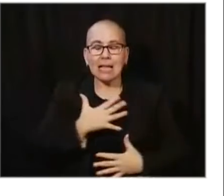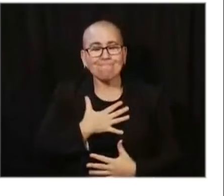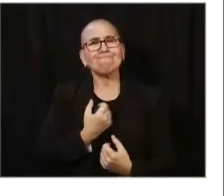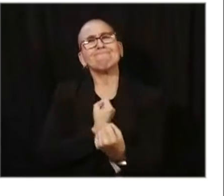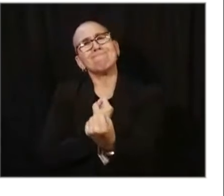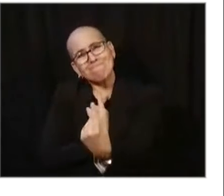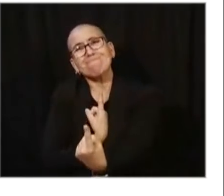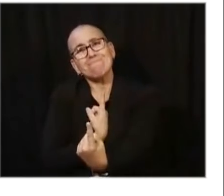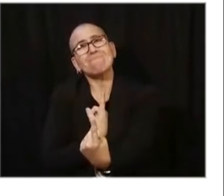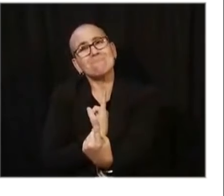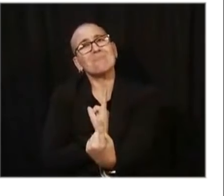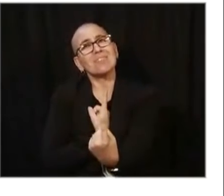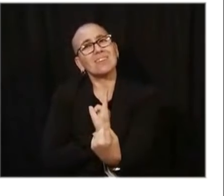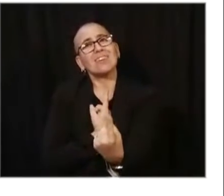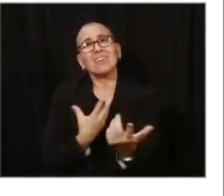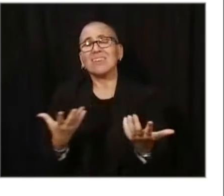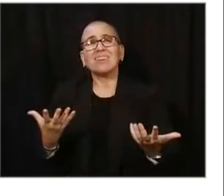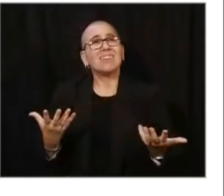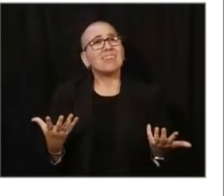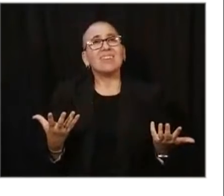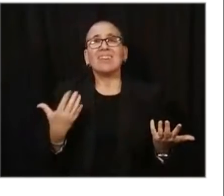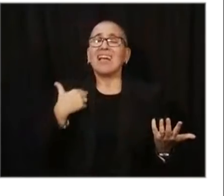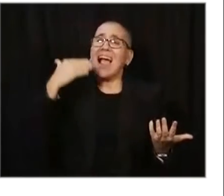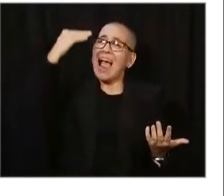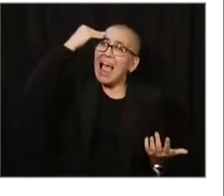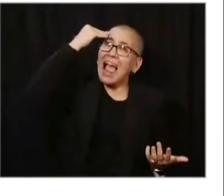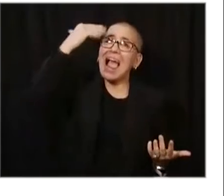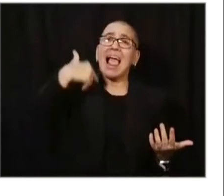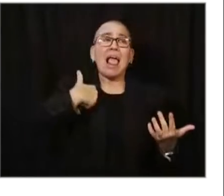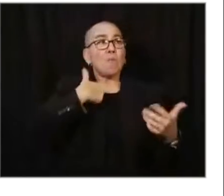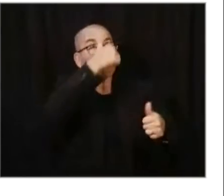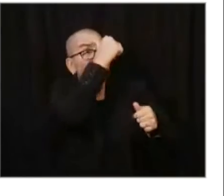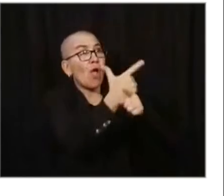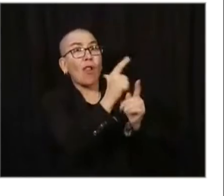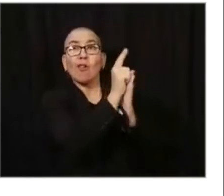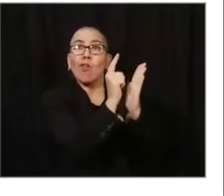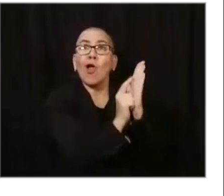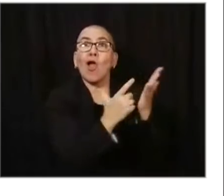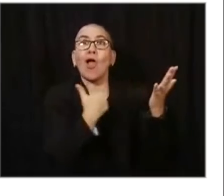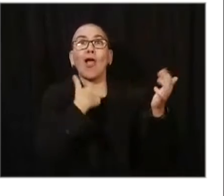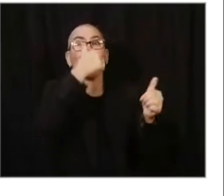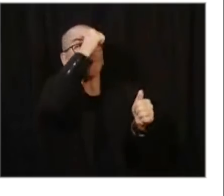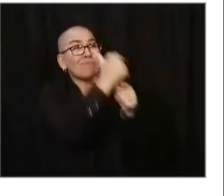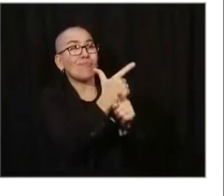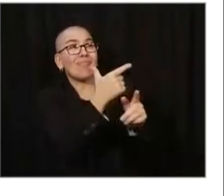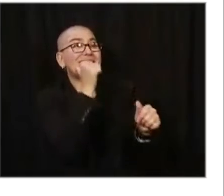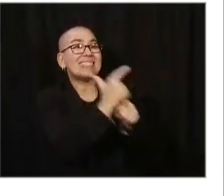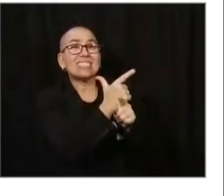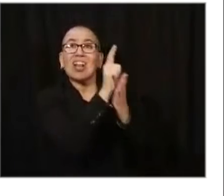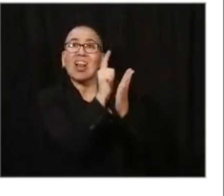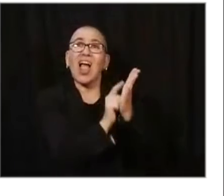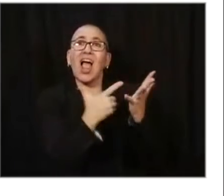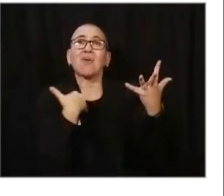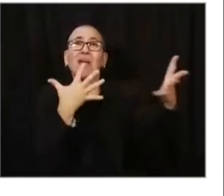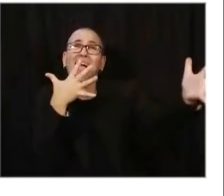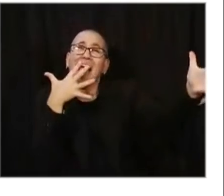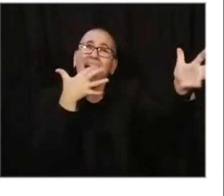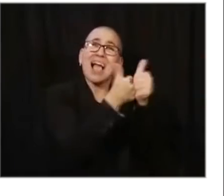seeing a brother-in-law and sister-in-law at an outdoor patio setting, socially